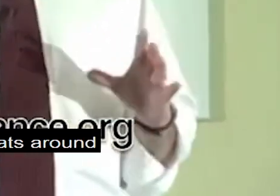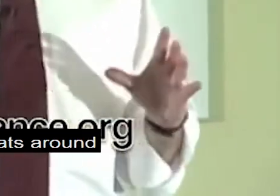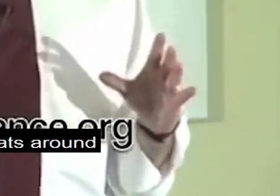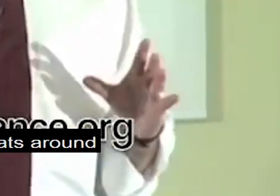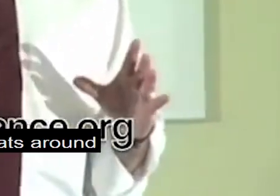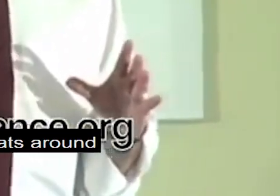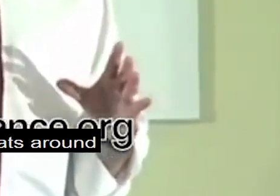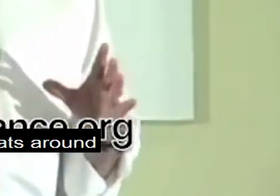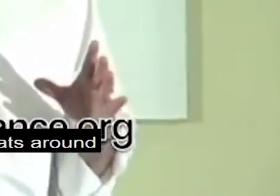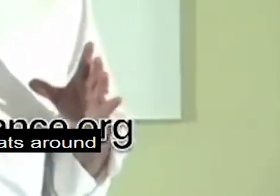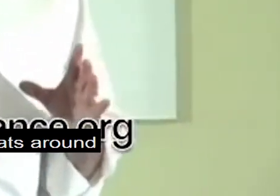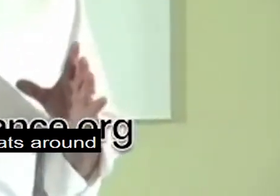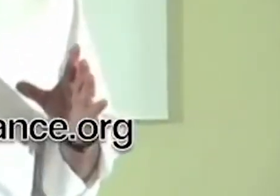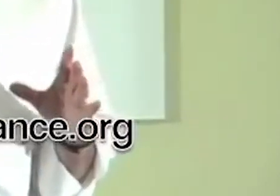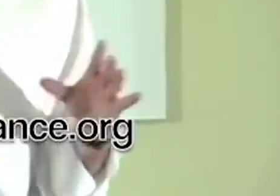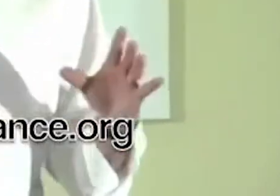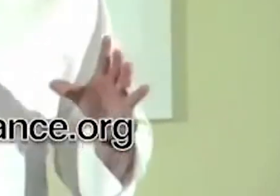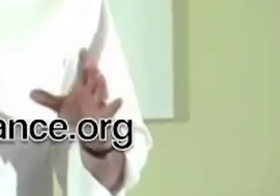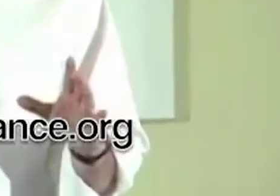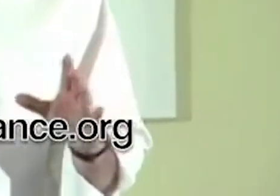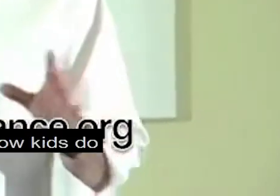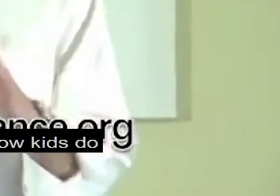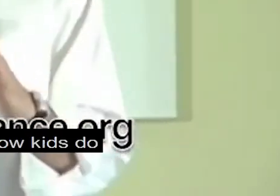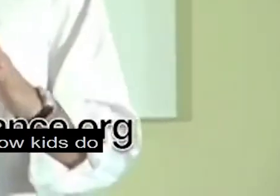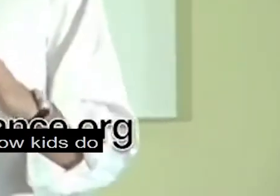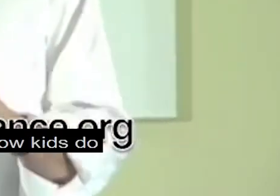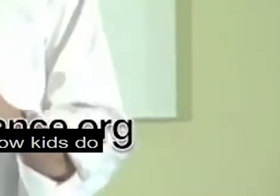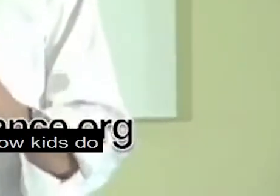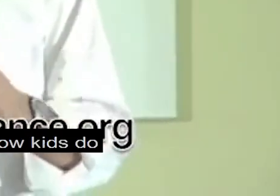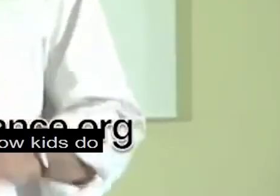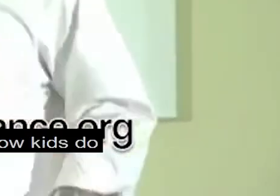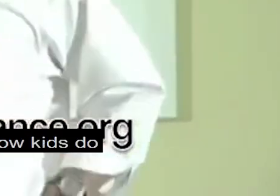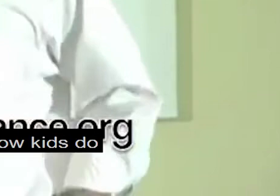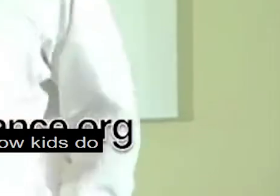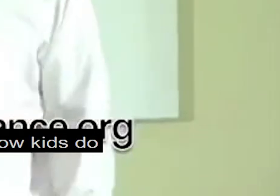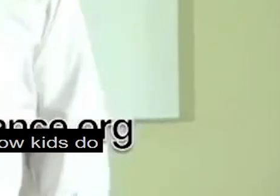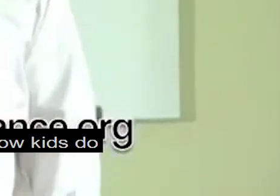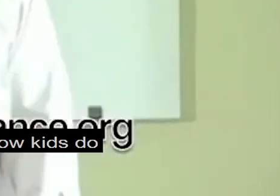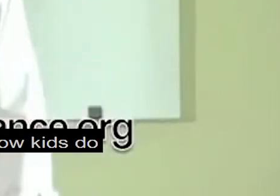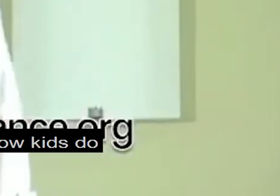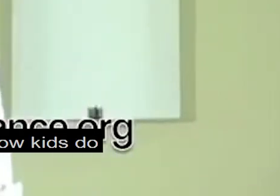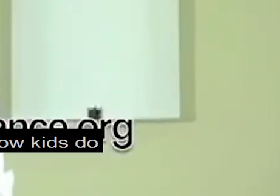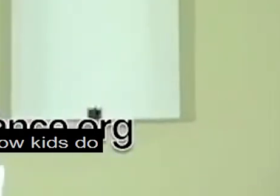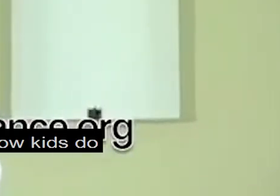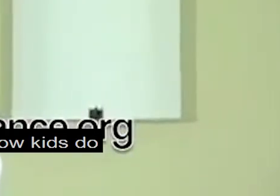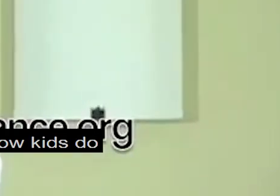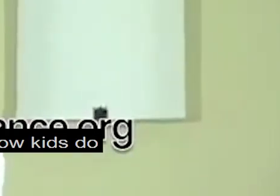popular alternative philosophy that floats around out there called kids do well if they wanna.